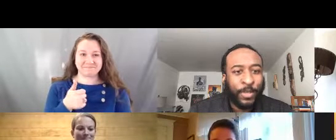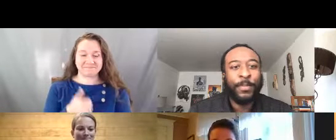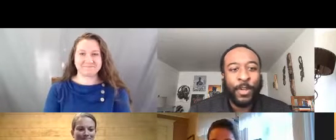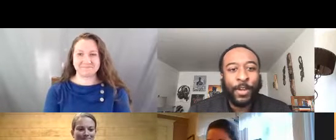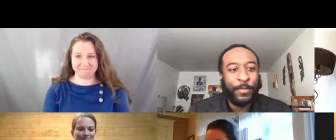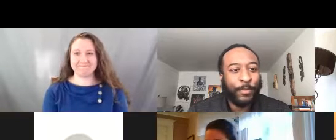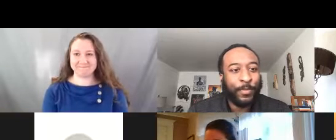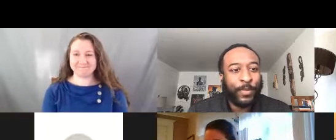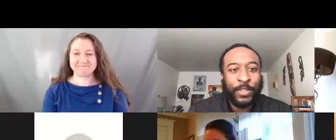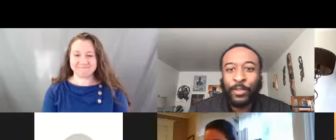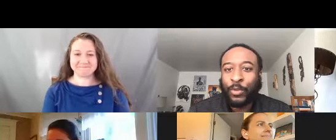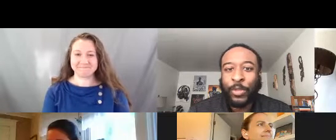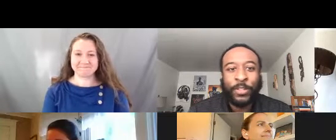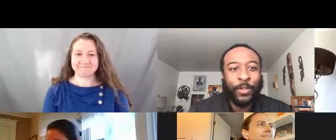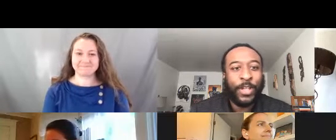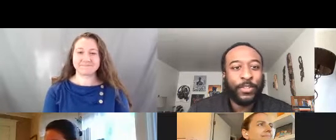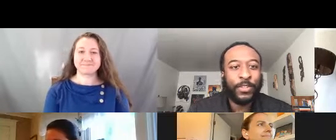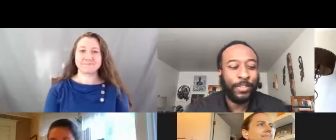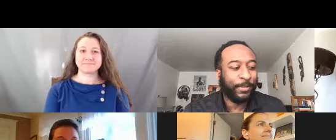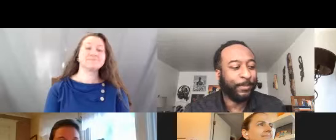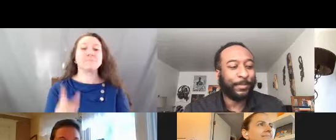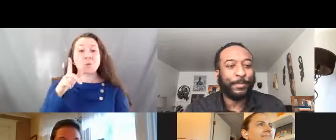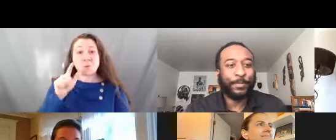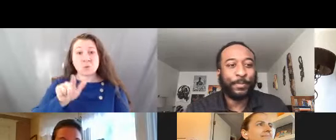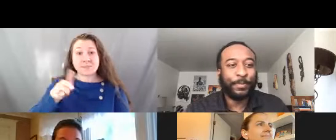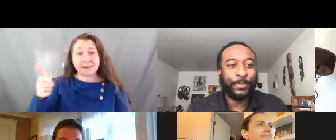All set. All right. Who would like to go next?